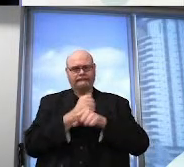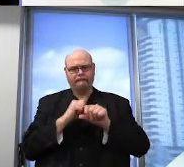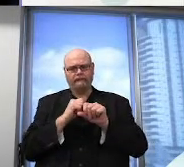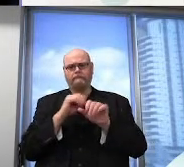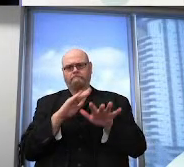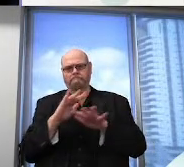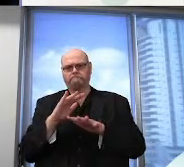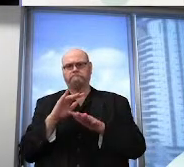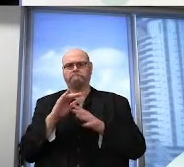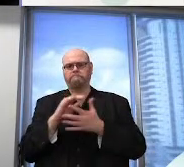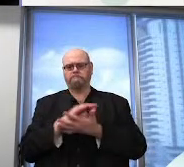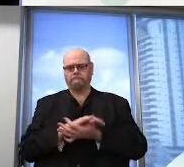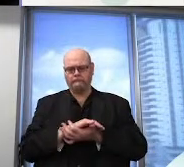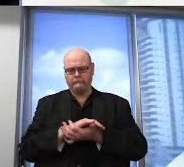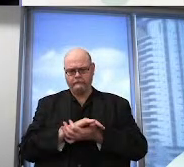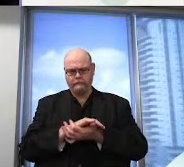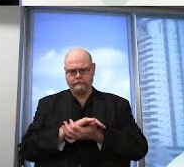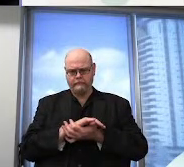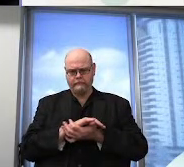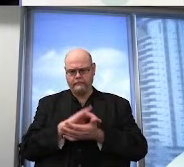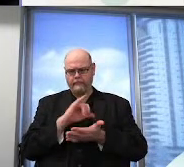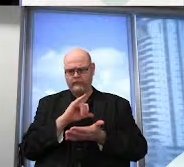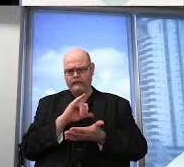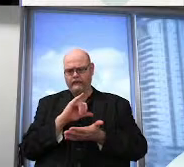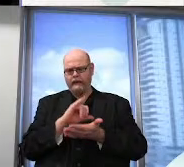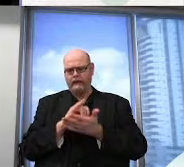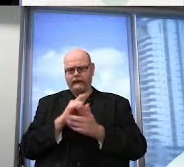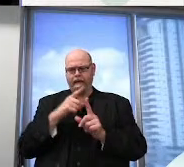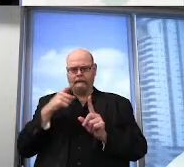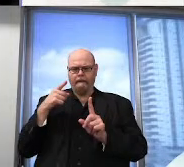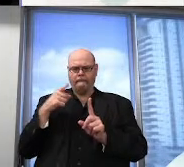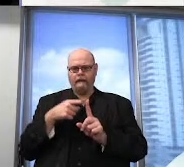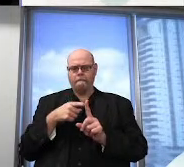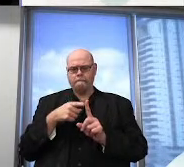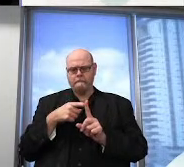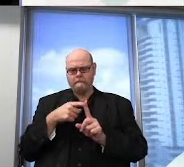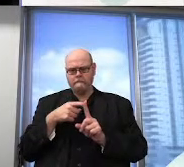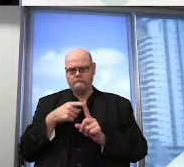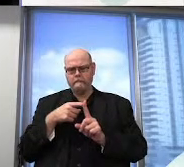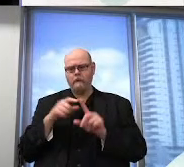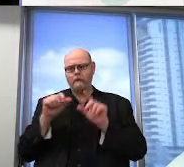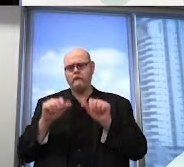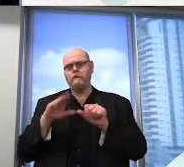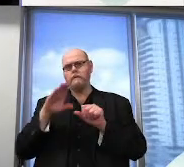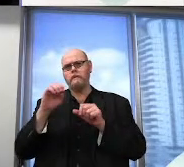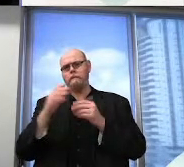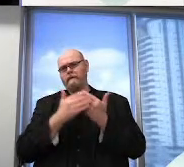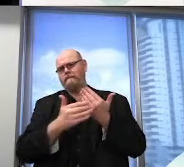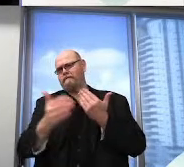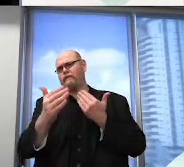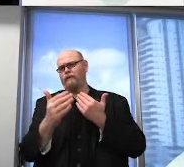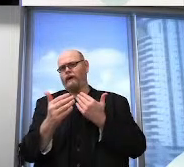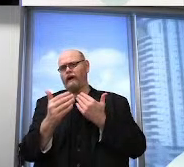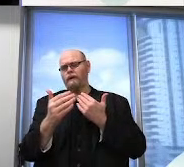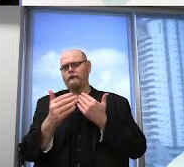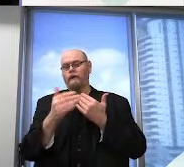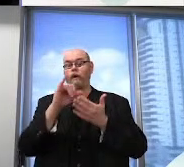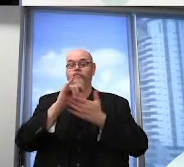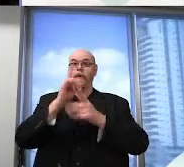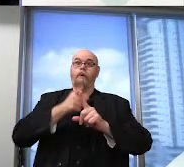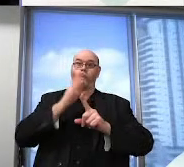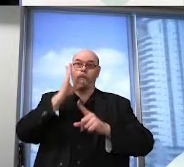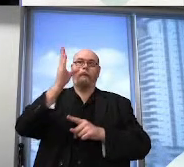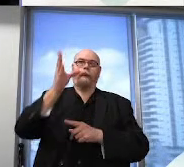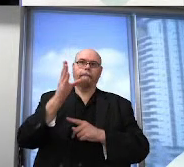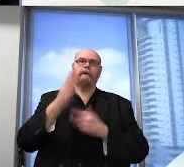safety, those types of components. That point could be quite a bit further out. That it